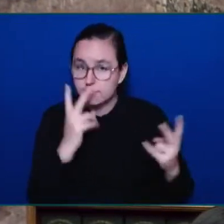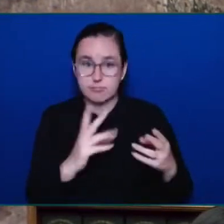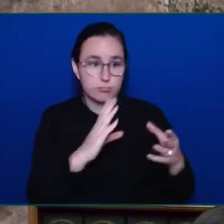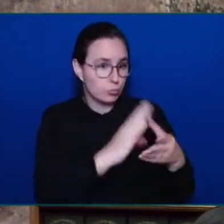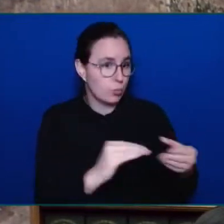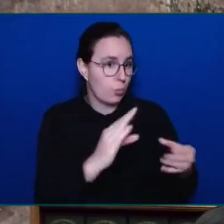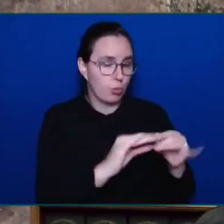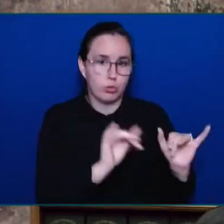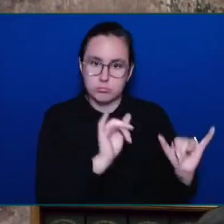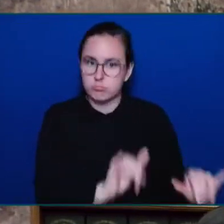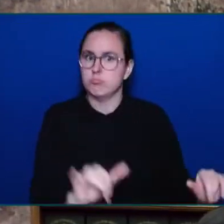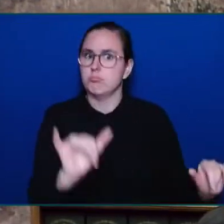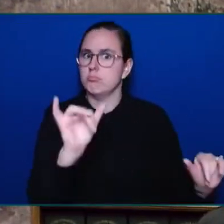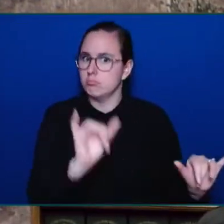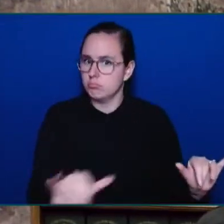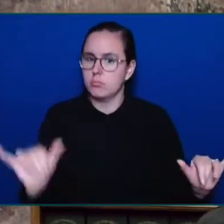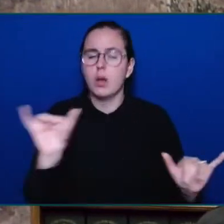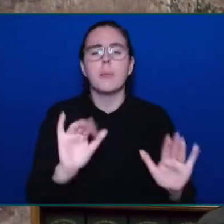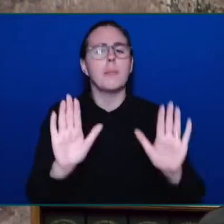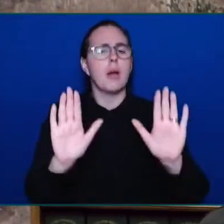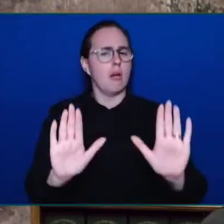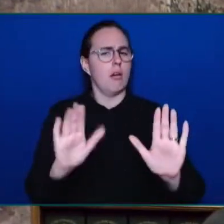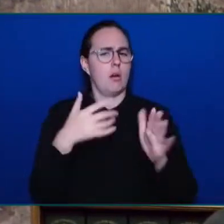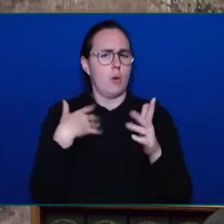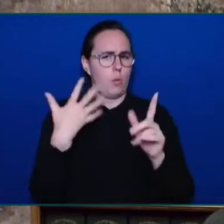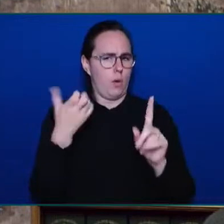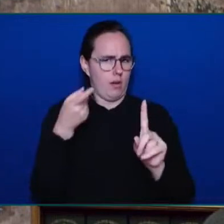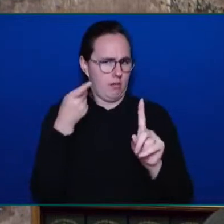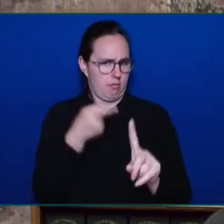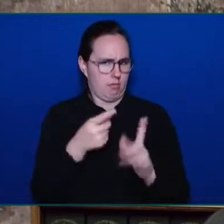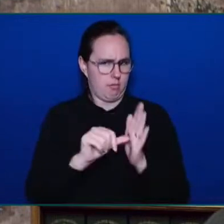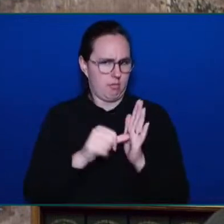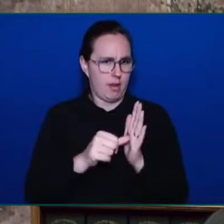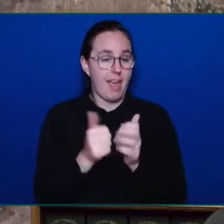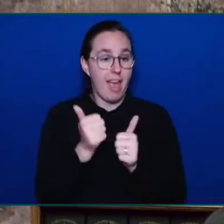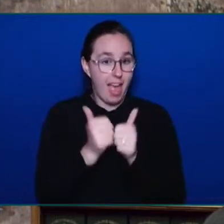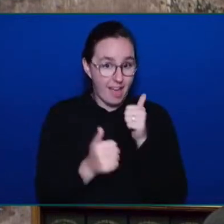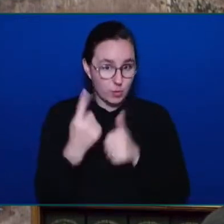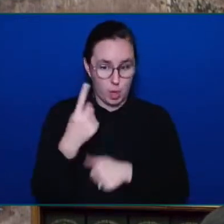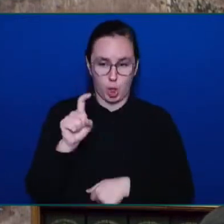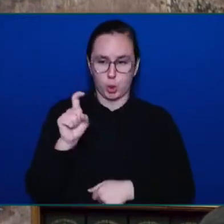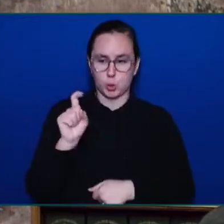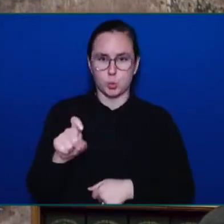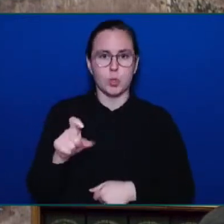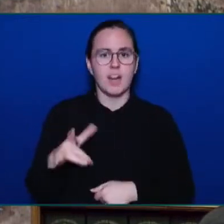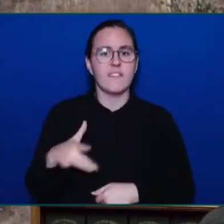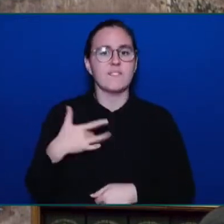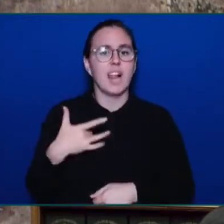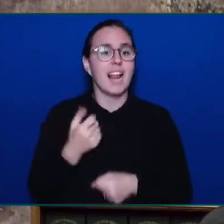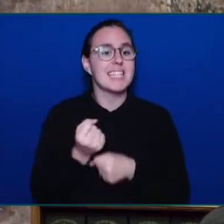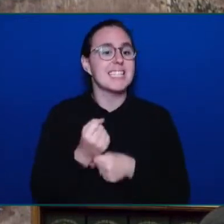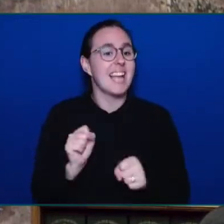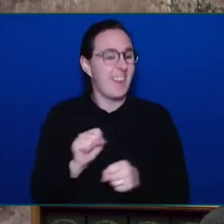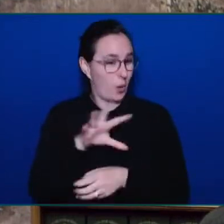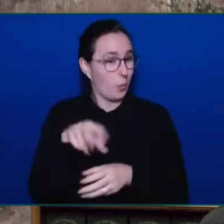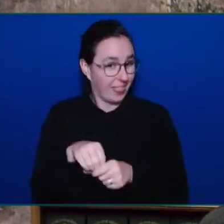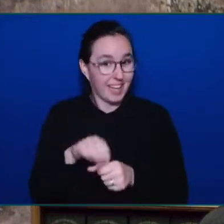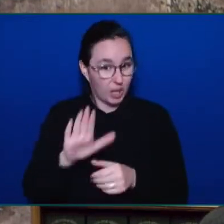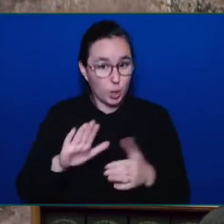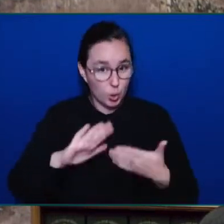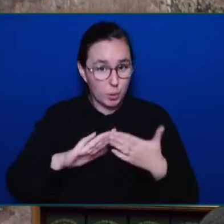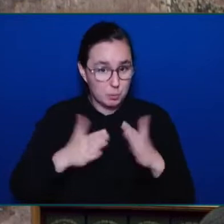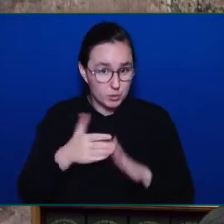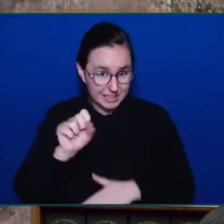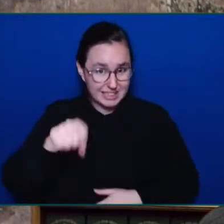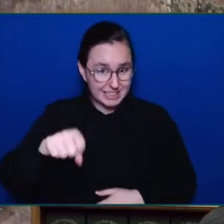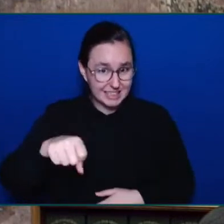to feel safe in their communities. That's why we've taken the initiatives and the actions that we have done in terms of increasing resources that